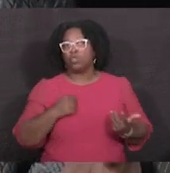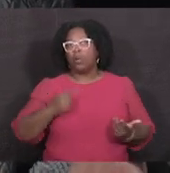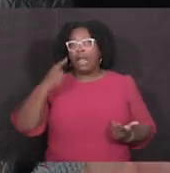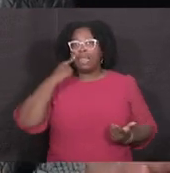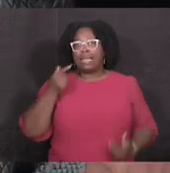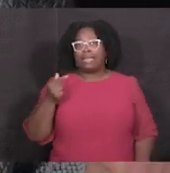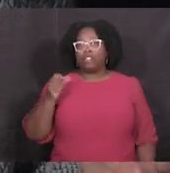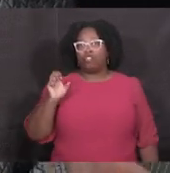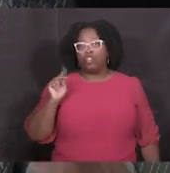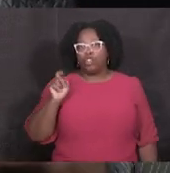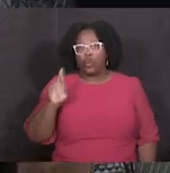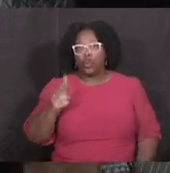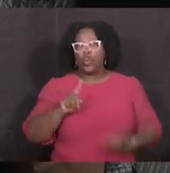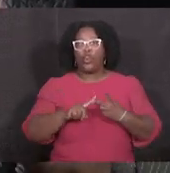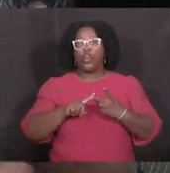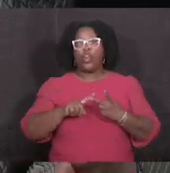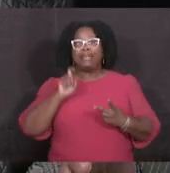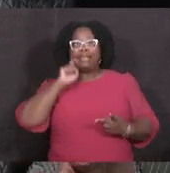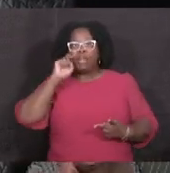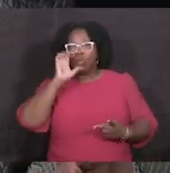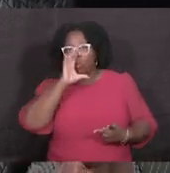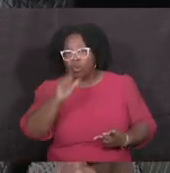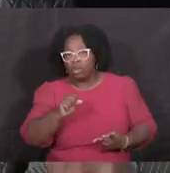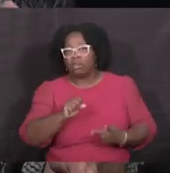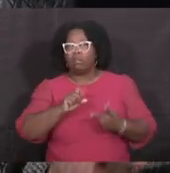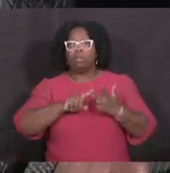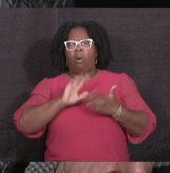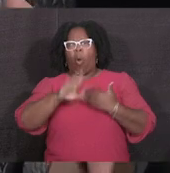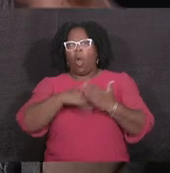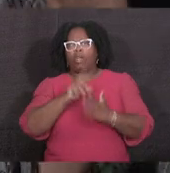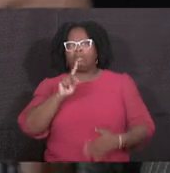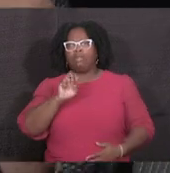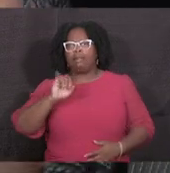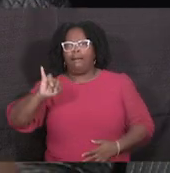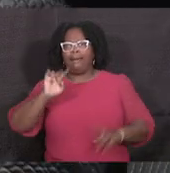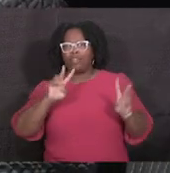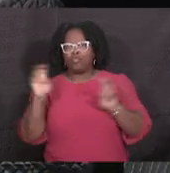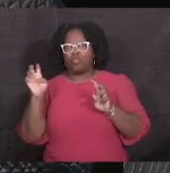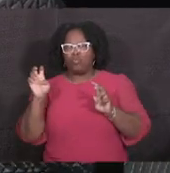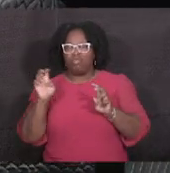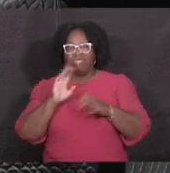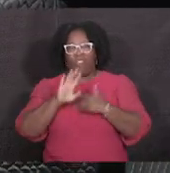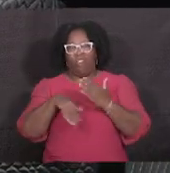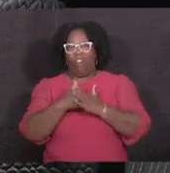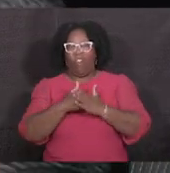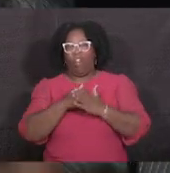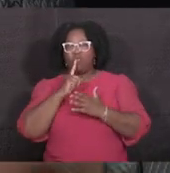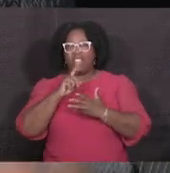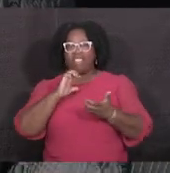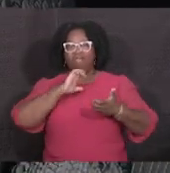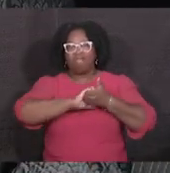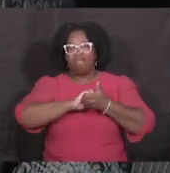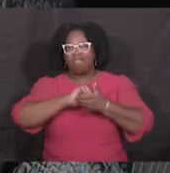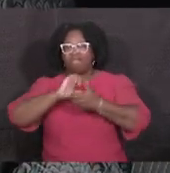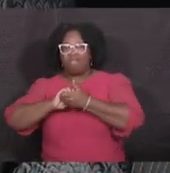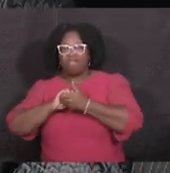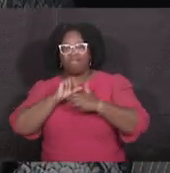gender, orientation, all of the DEI issues, they all kind of dovetail together.